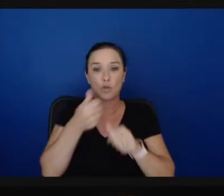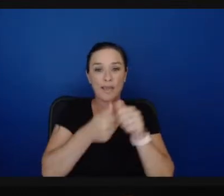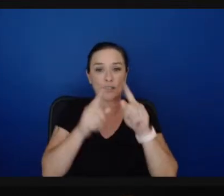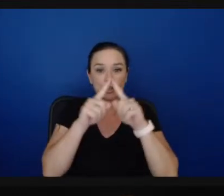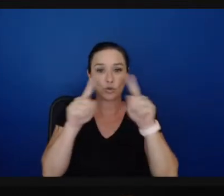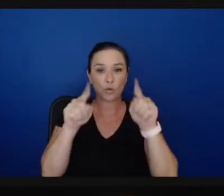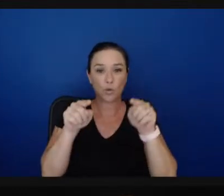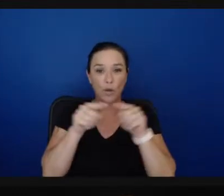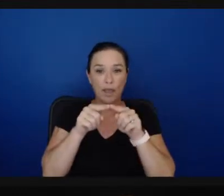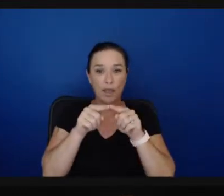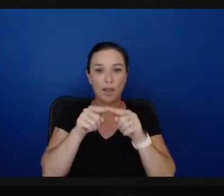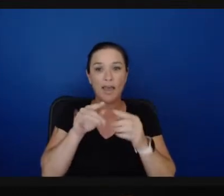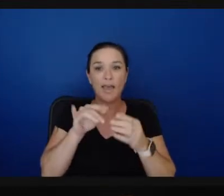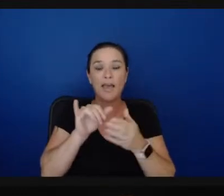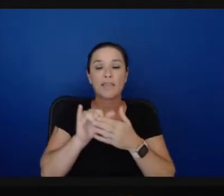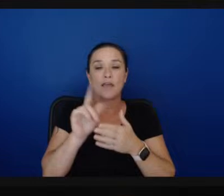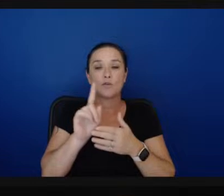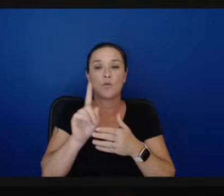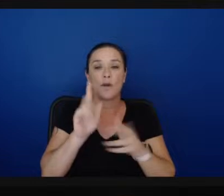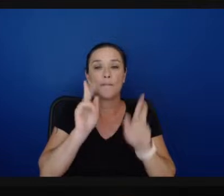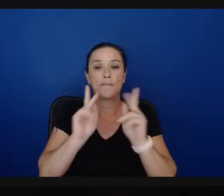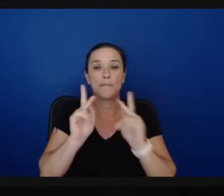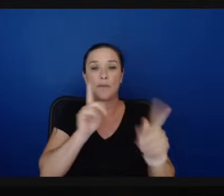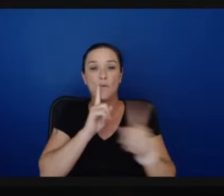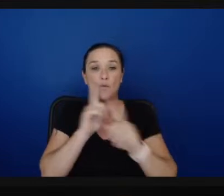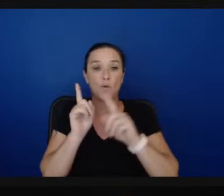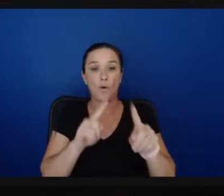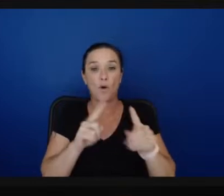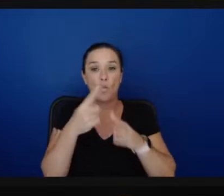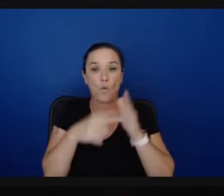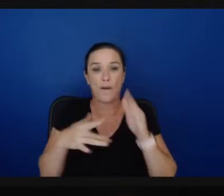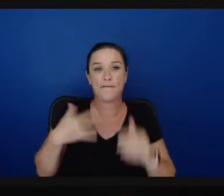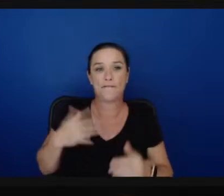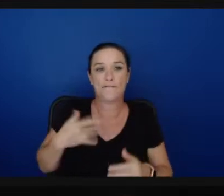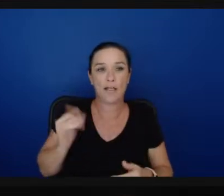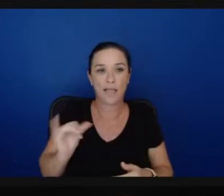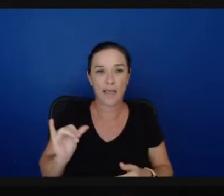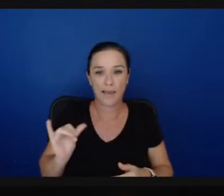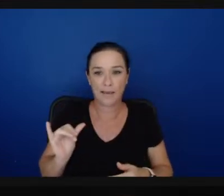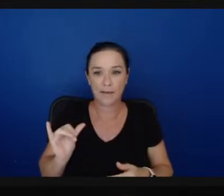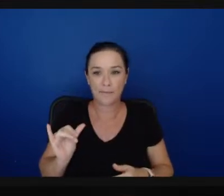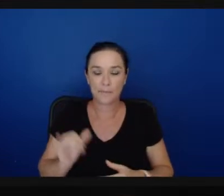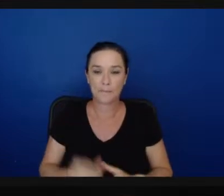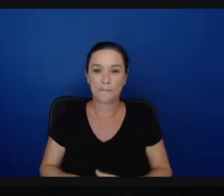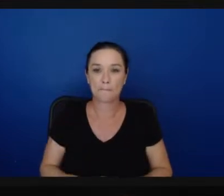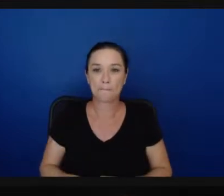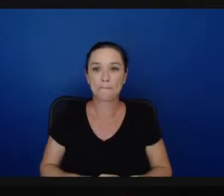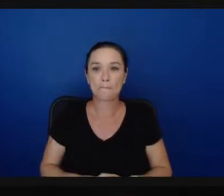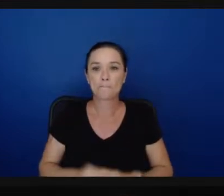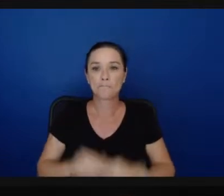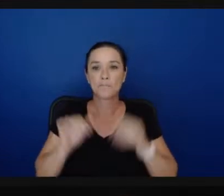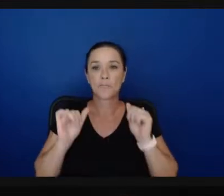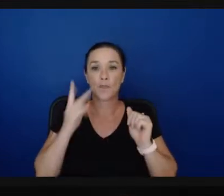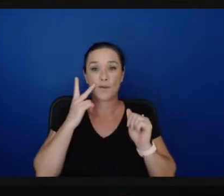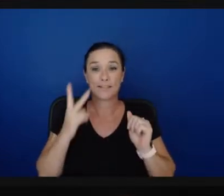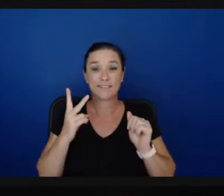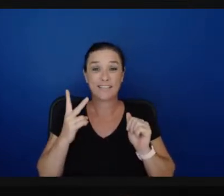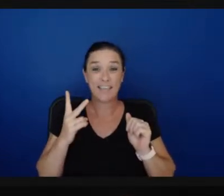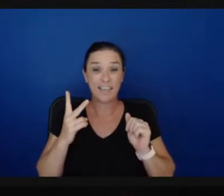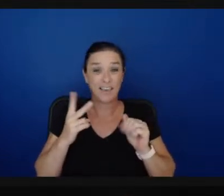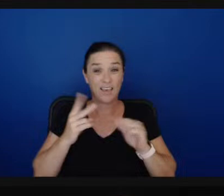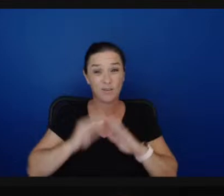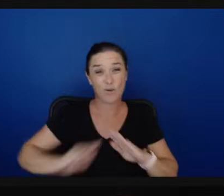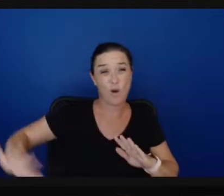area where people submitted reports of what the earthquake felt like to them. So you can see it was felt